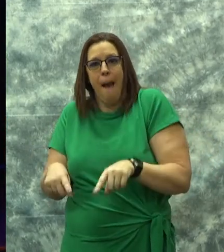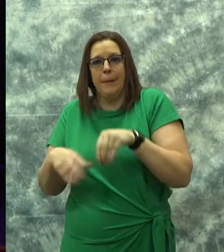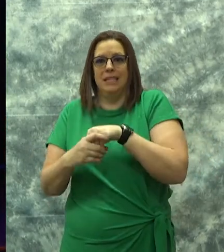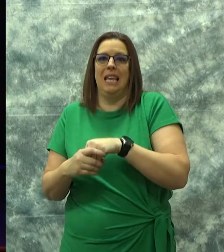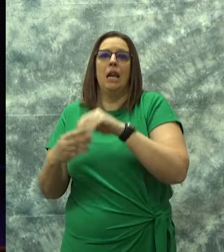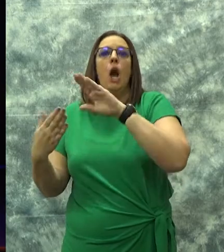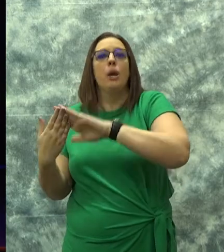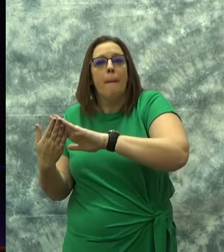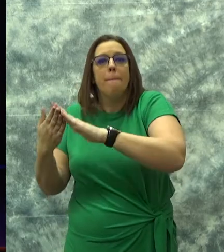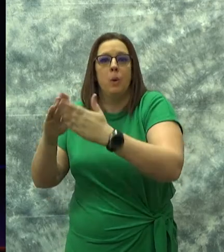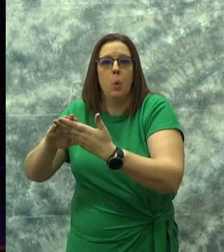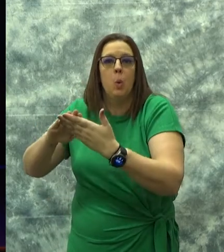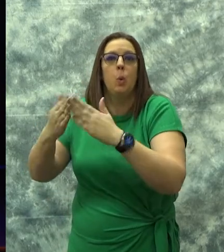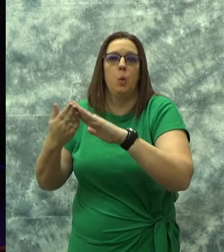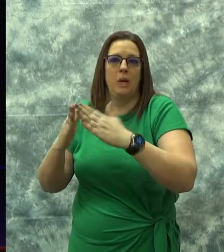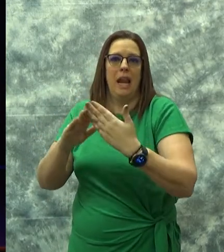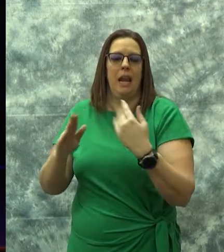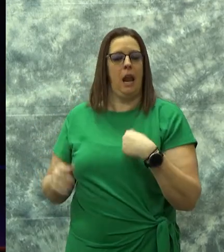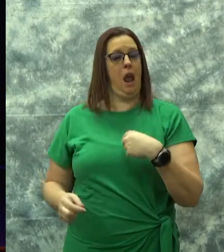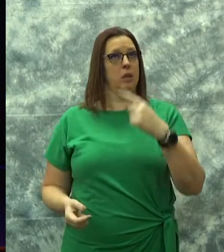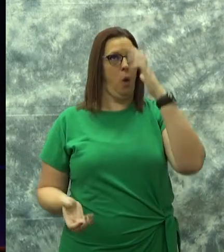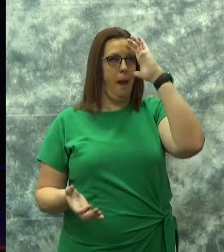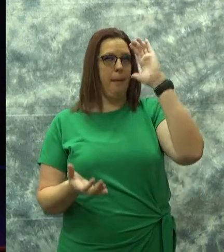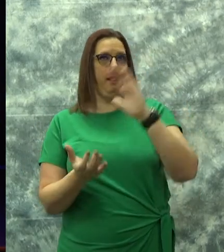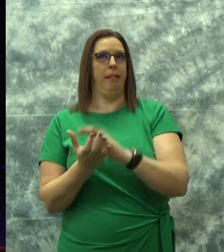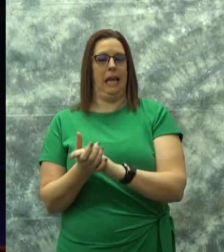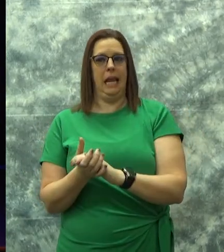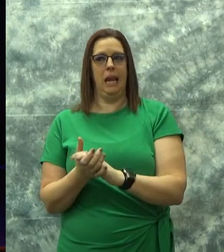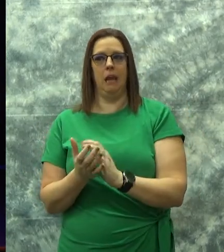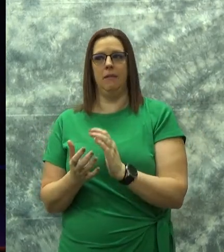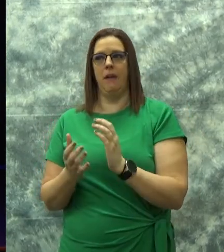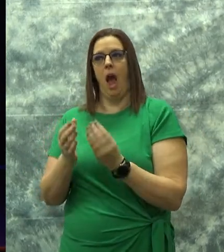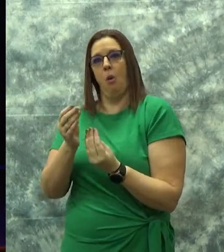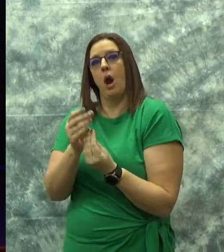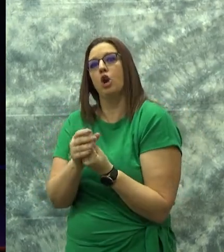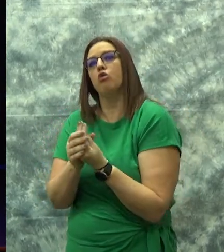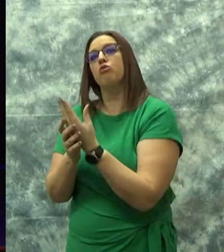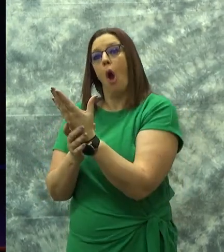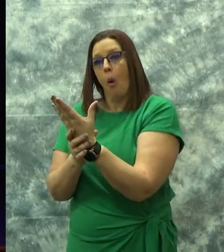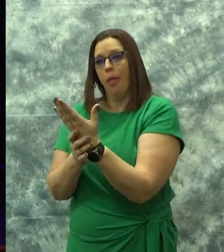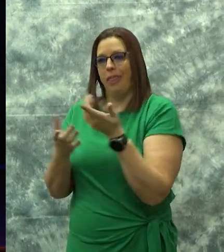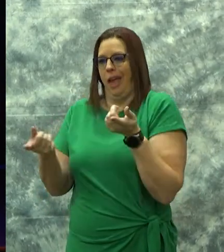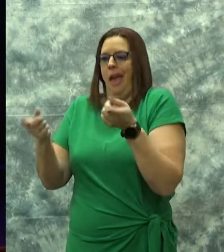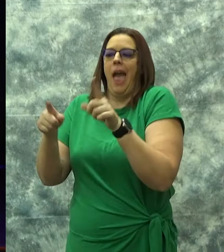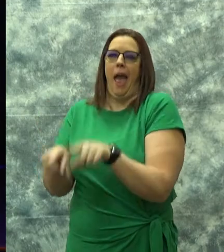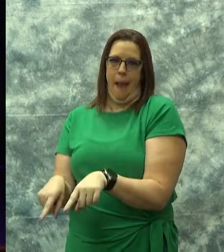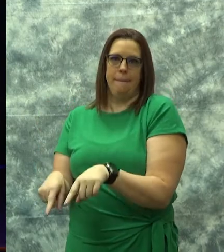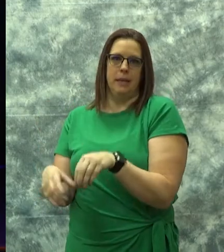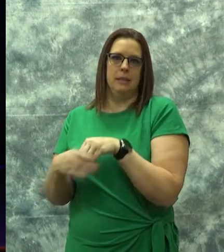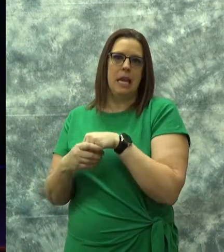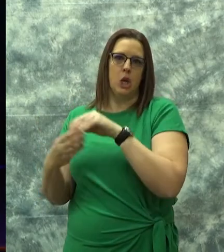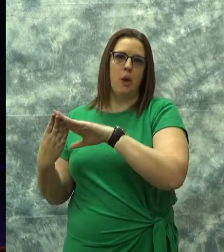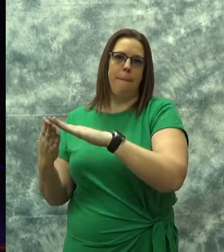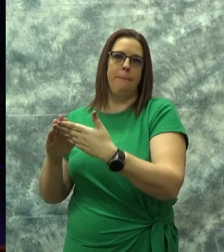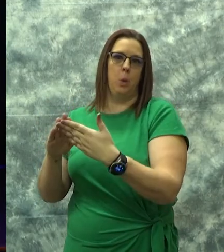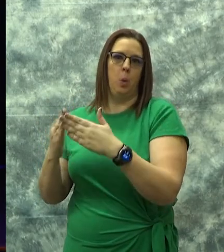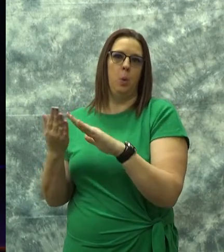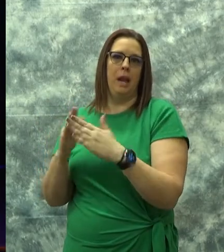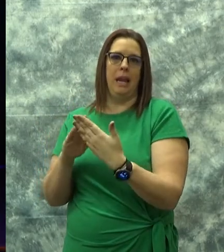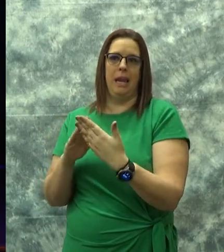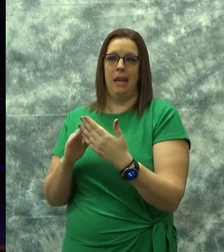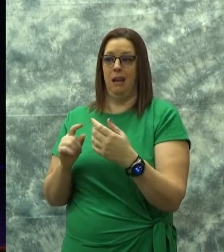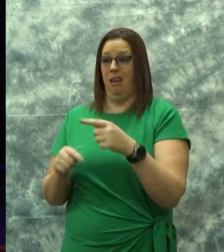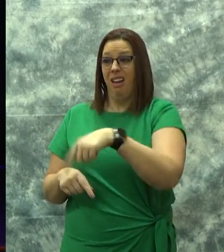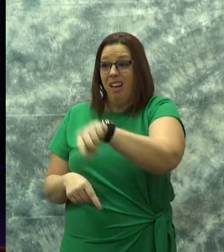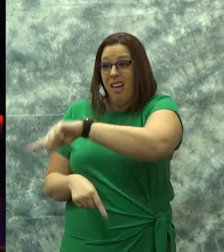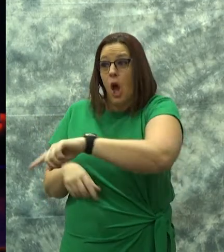most profound growth and expansion and deepening occurs in community.